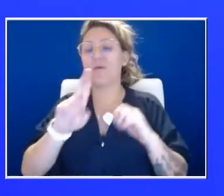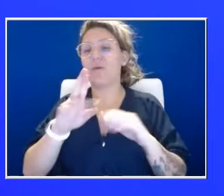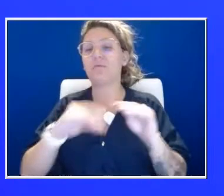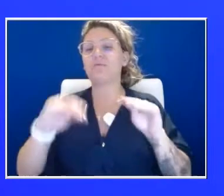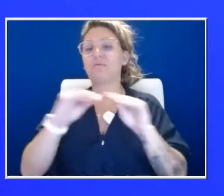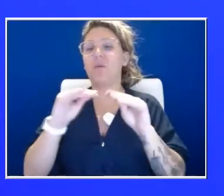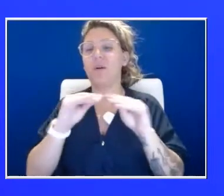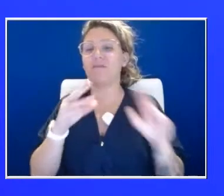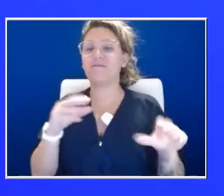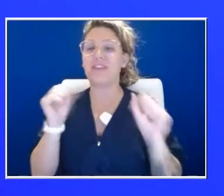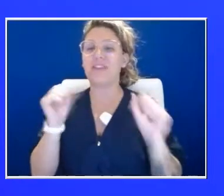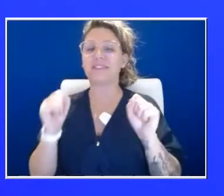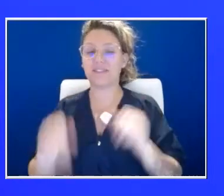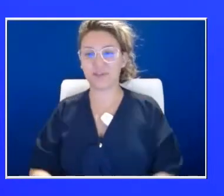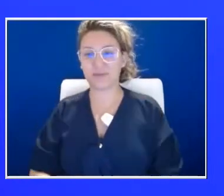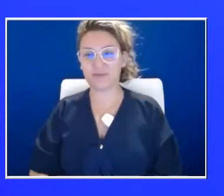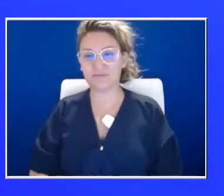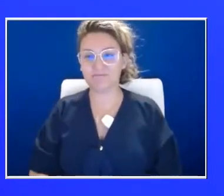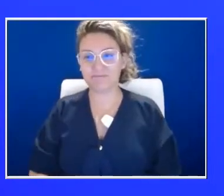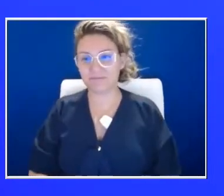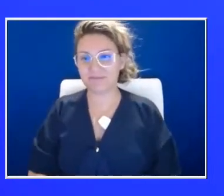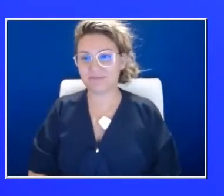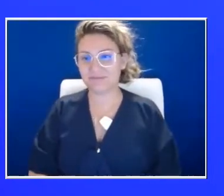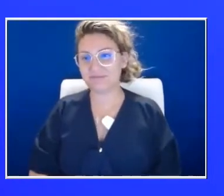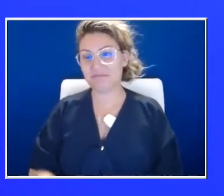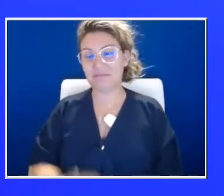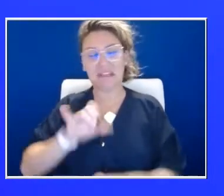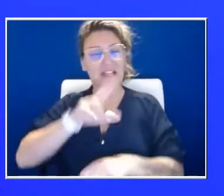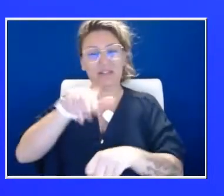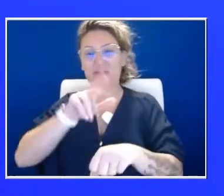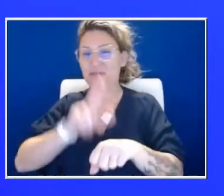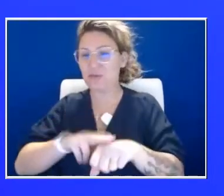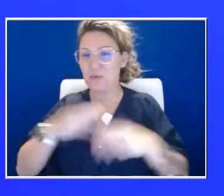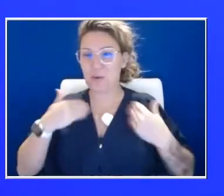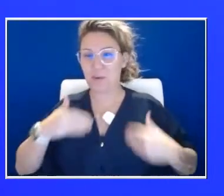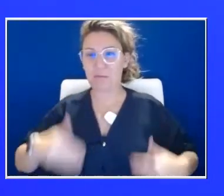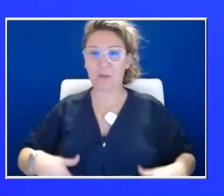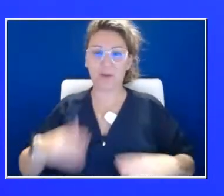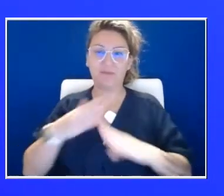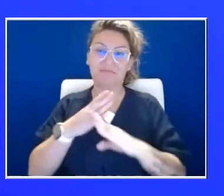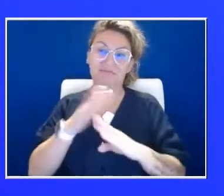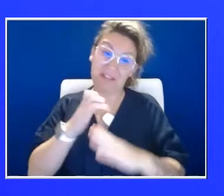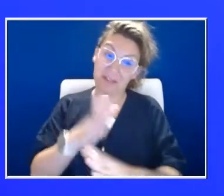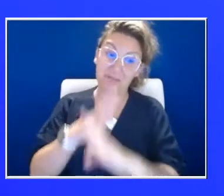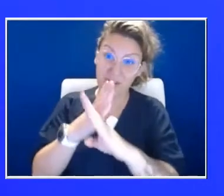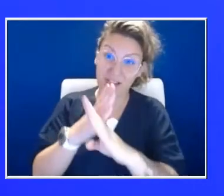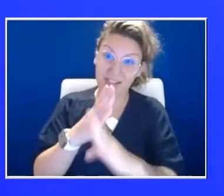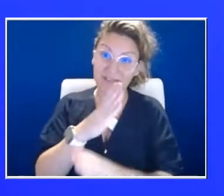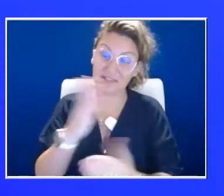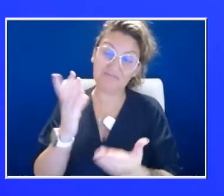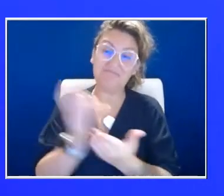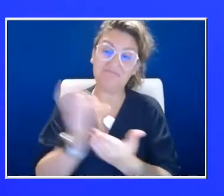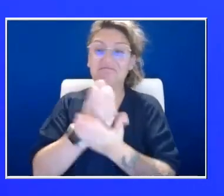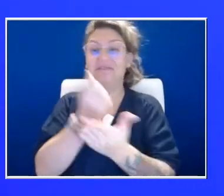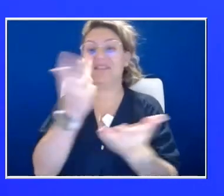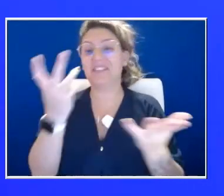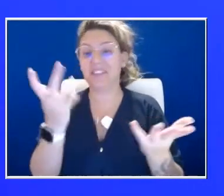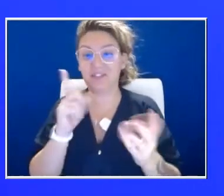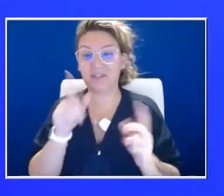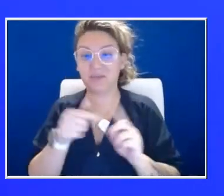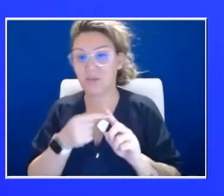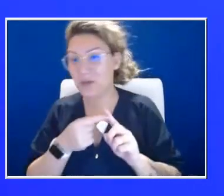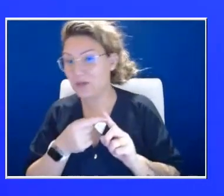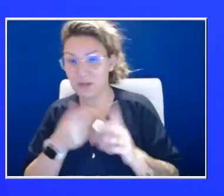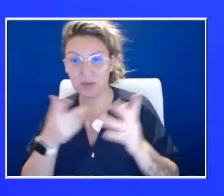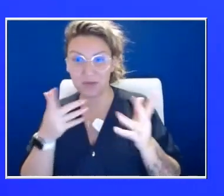faster transiently. And it's a completely normal response, and it's actually a protective mechanism, and we just take advantage of it when you go through